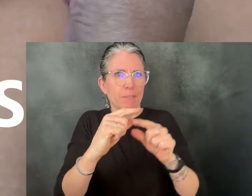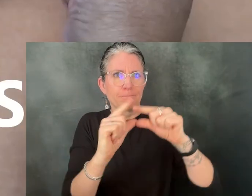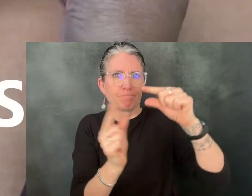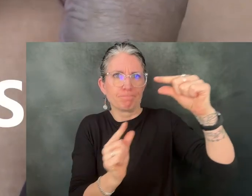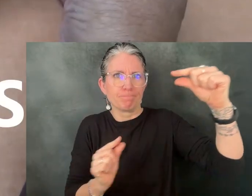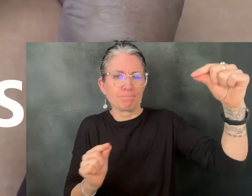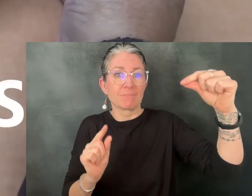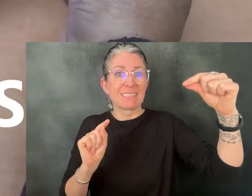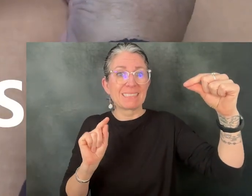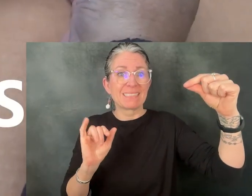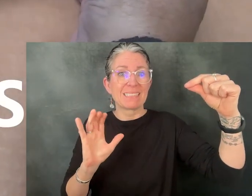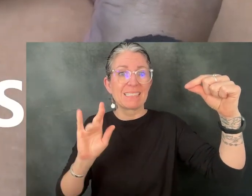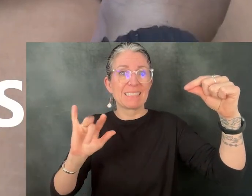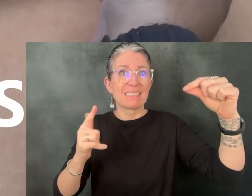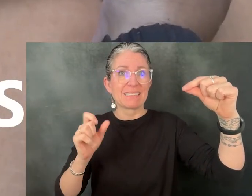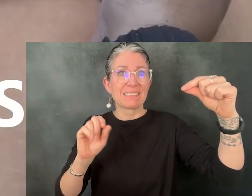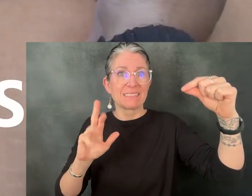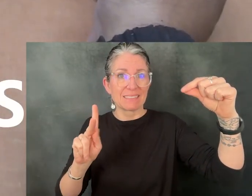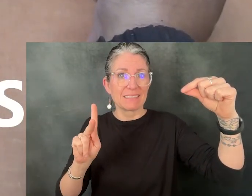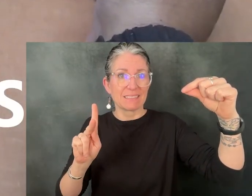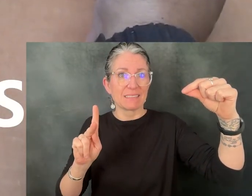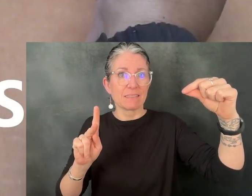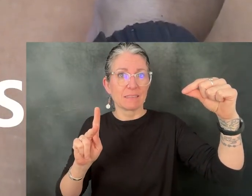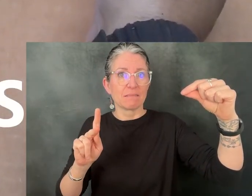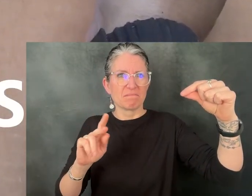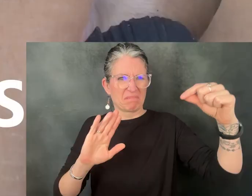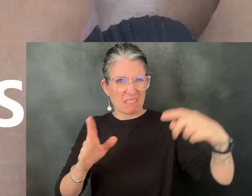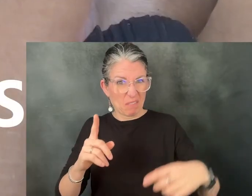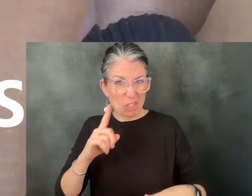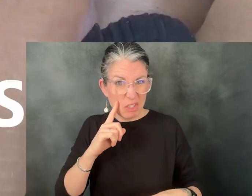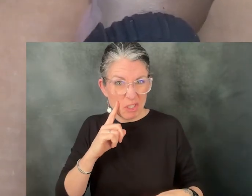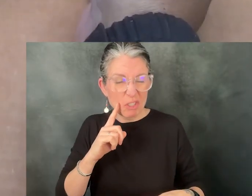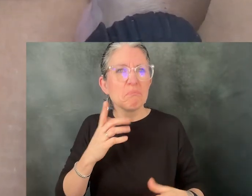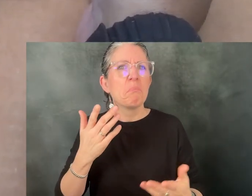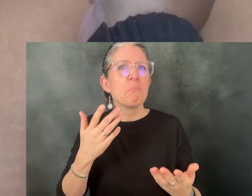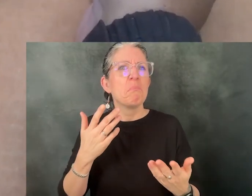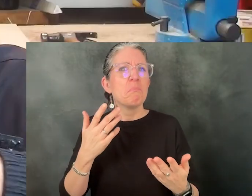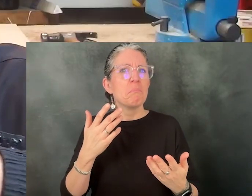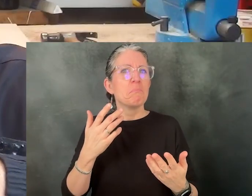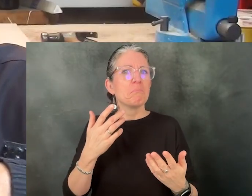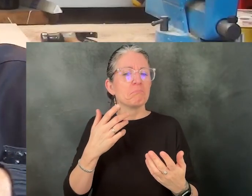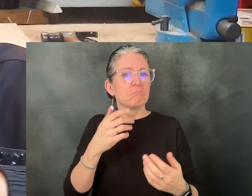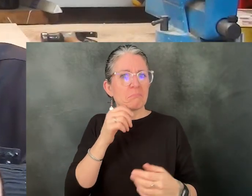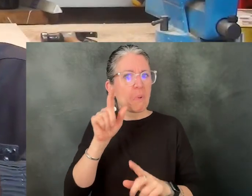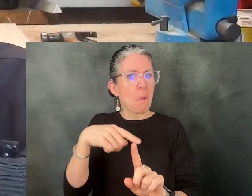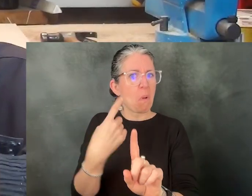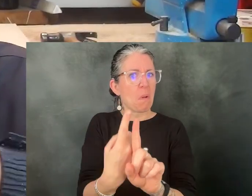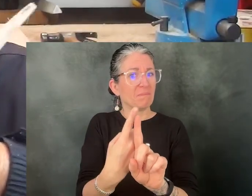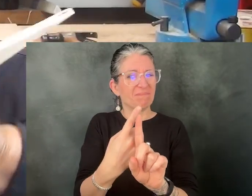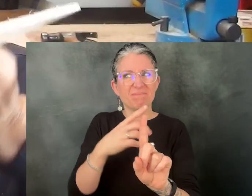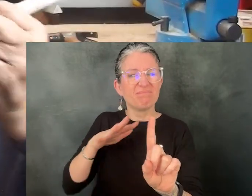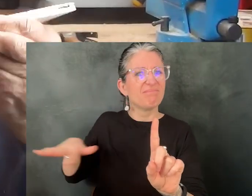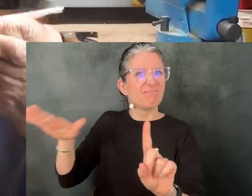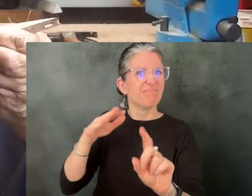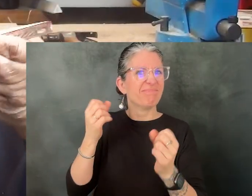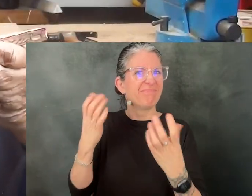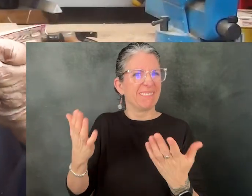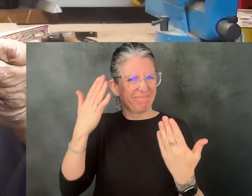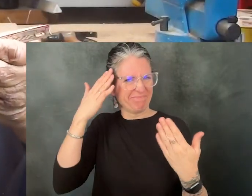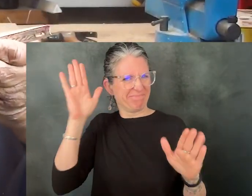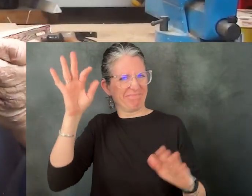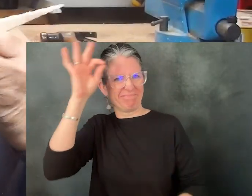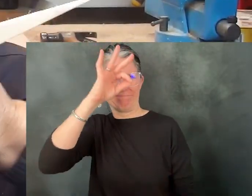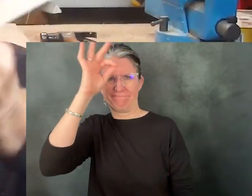a ticking stick. Now, if you've never heard of a ticking stick, I gotta tell you this, you're not alone. Ticking